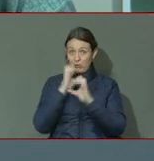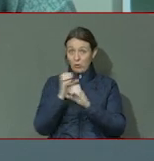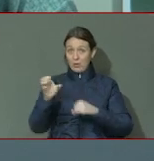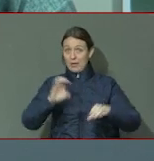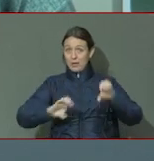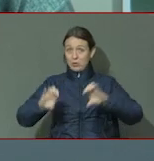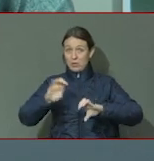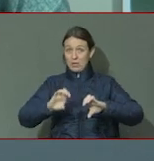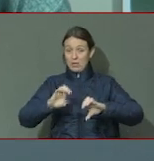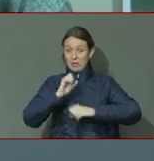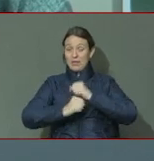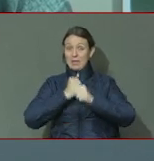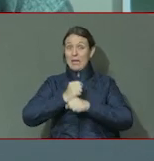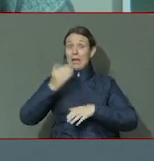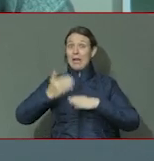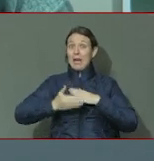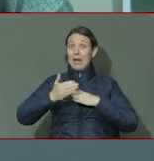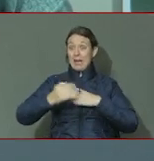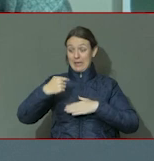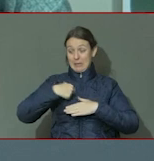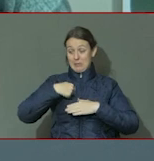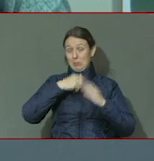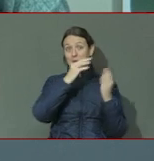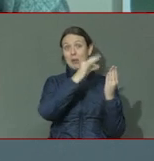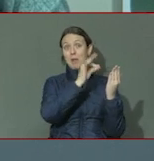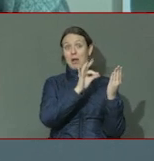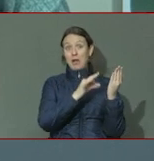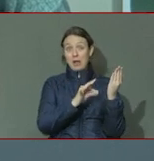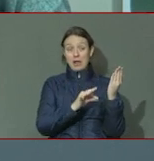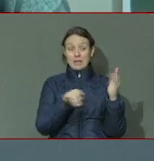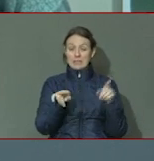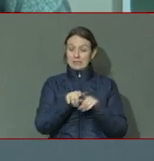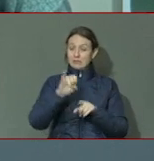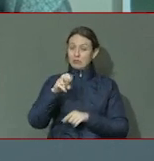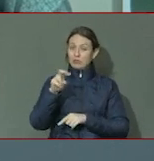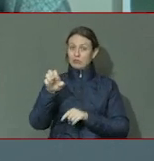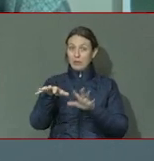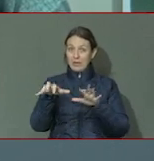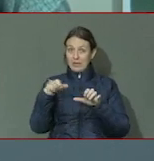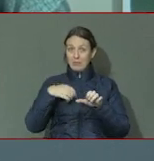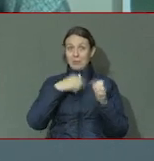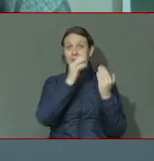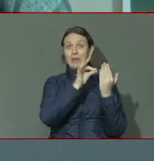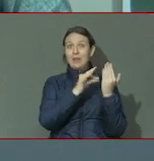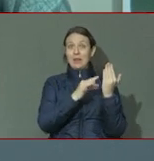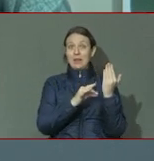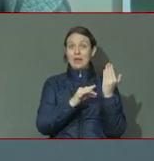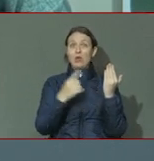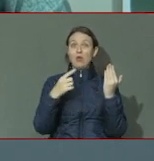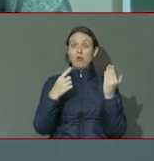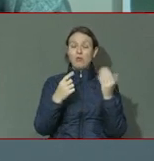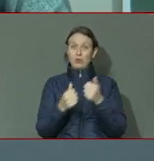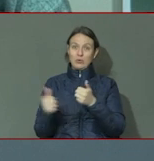at the end of the year, and even when I'm marking at the June exam, then I'm a deputy chief marker.